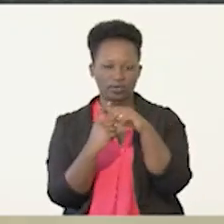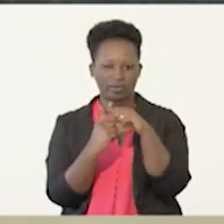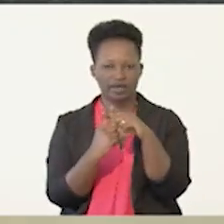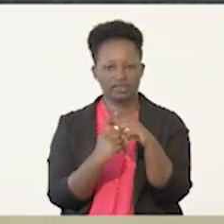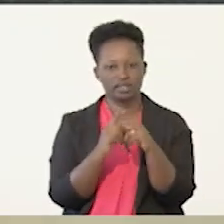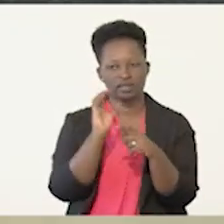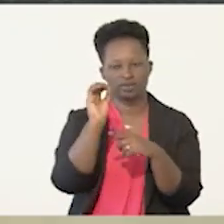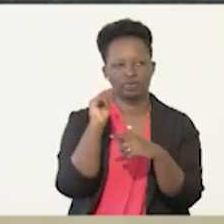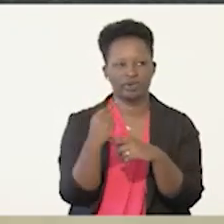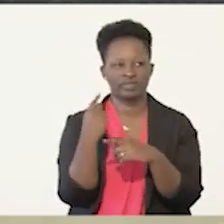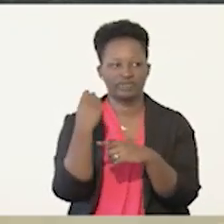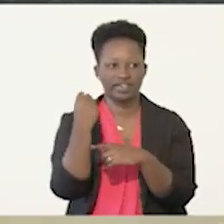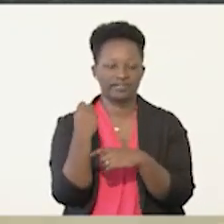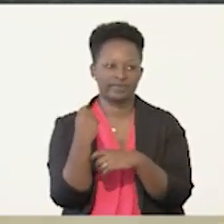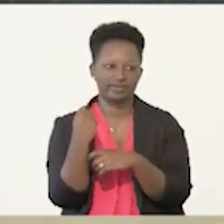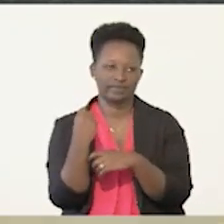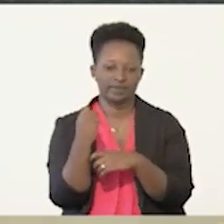0.5y